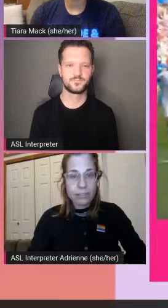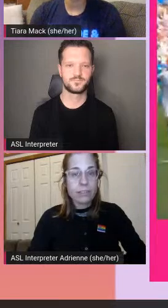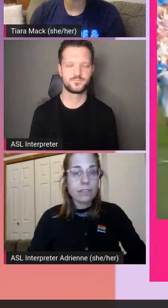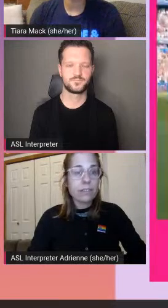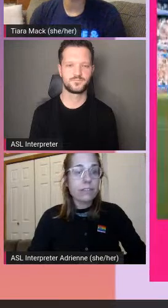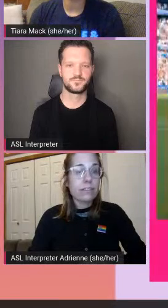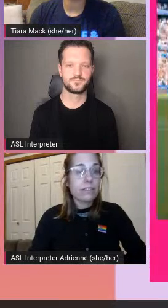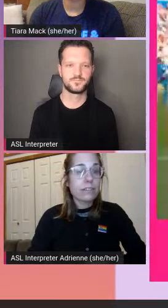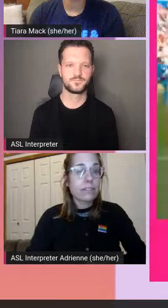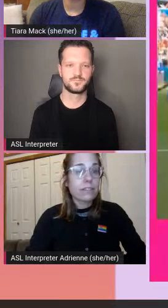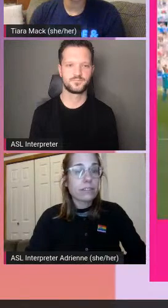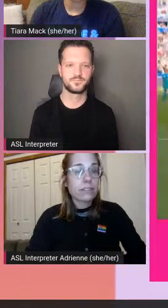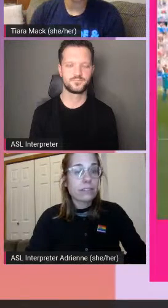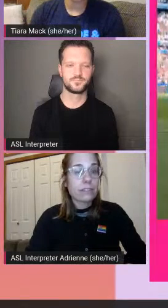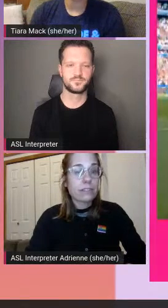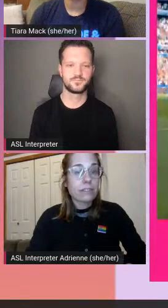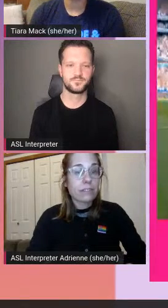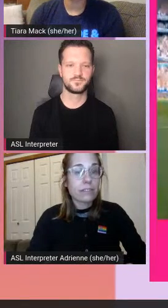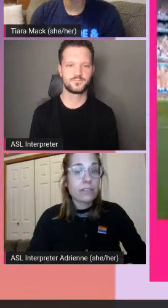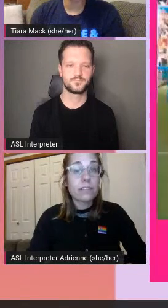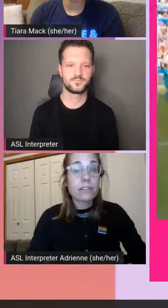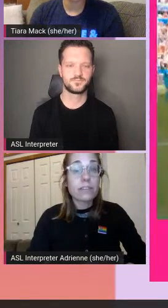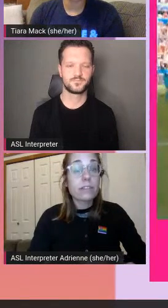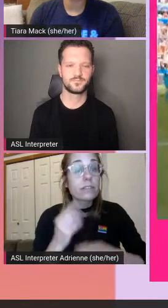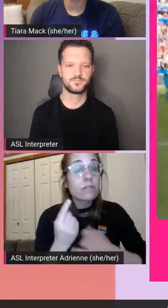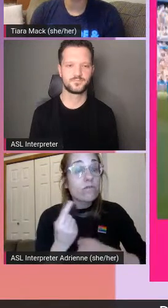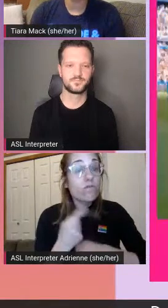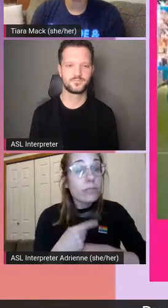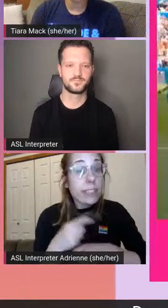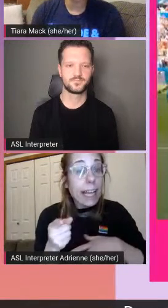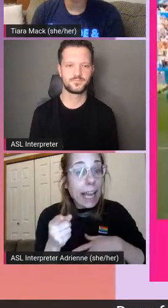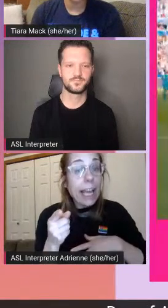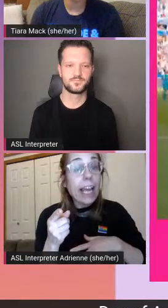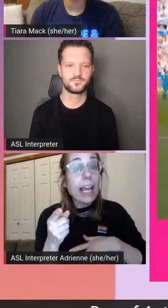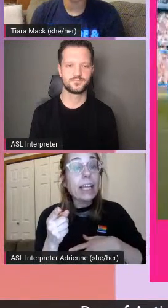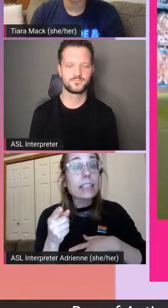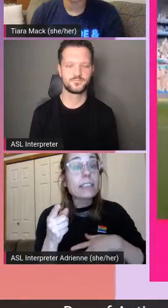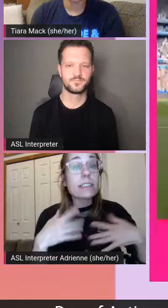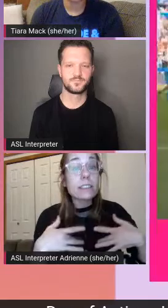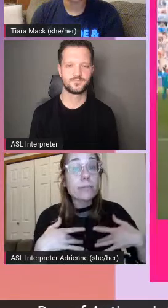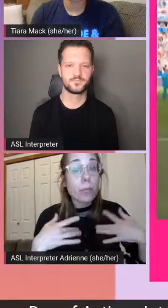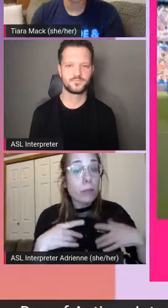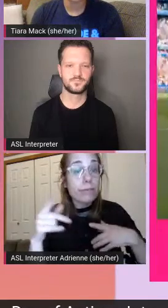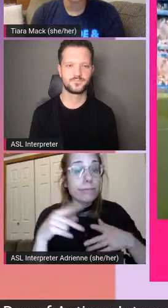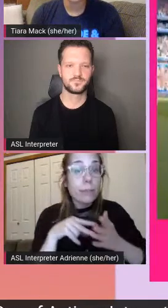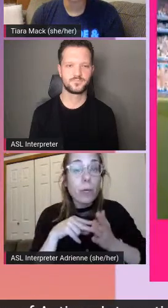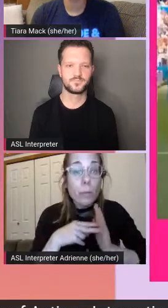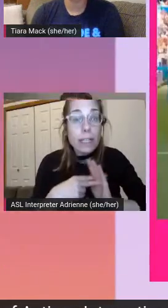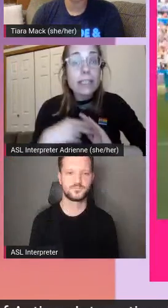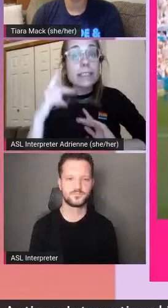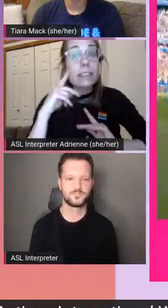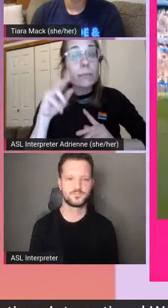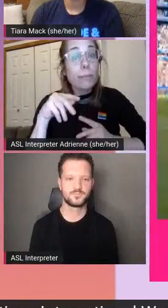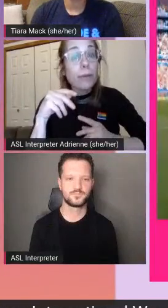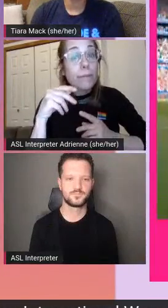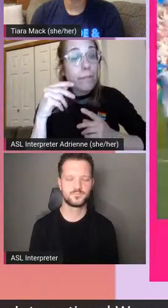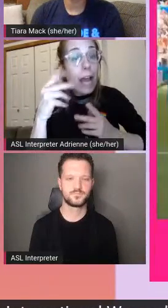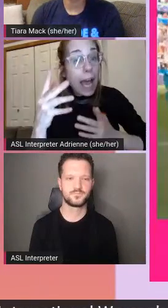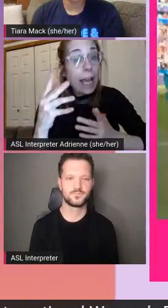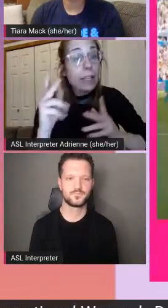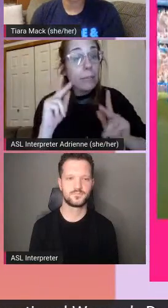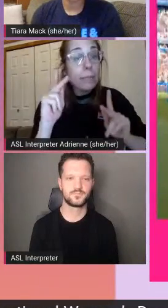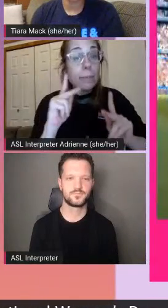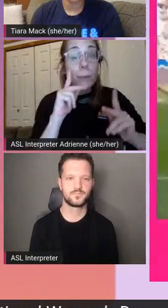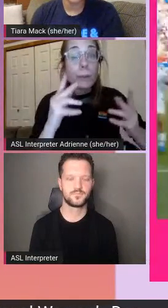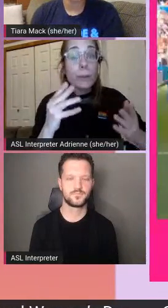So the purpose of today's event is to provide participants with a foundational understanding of how their queer identity can be